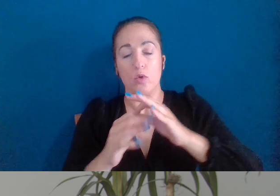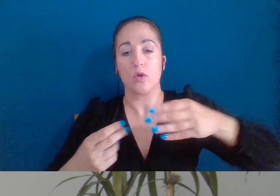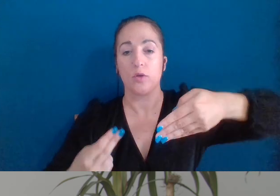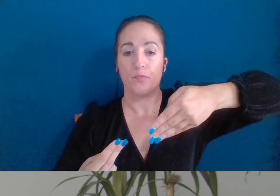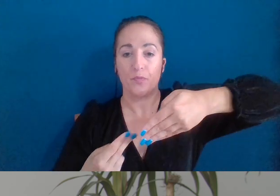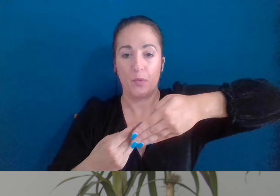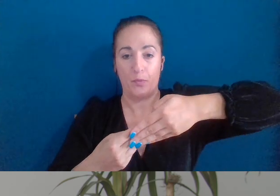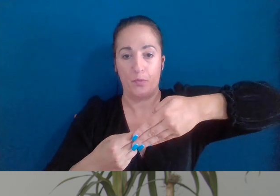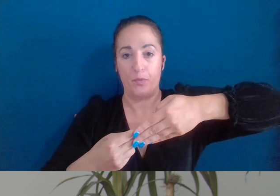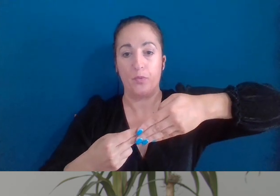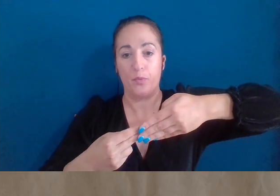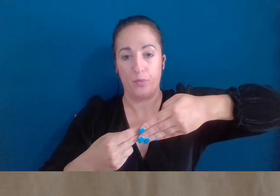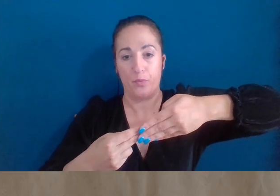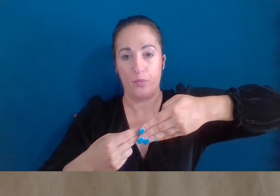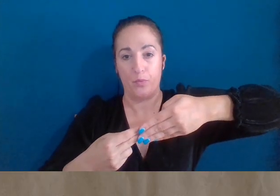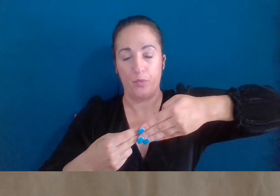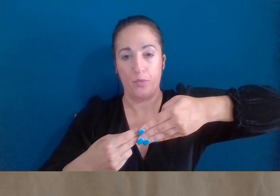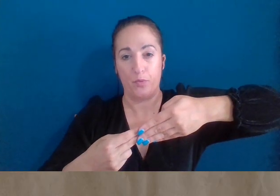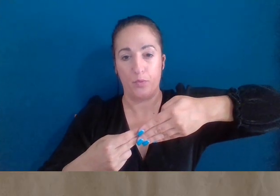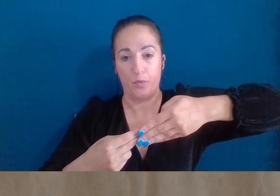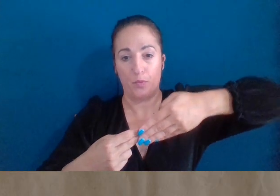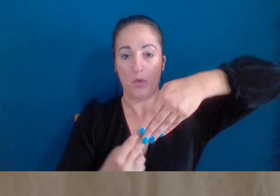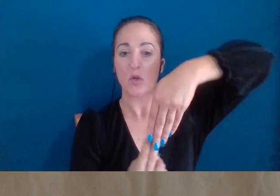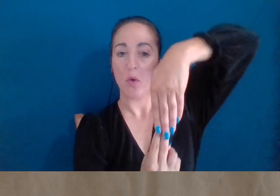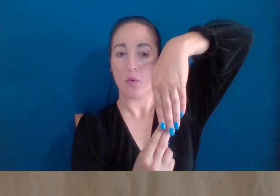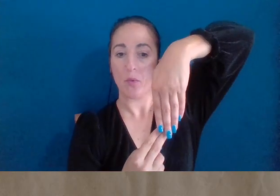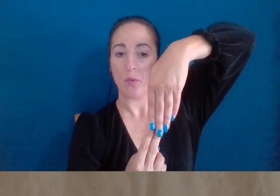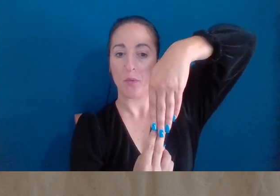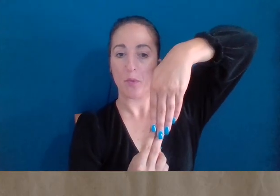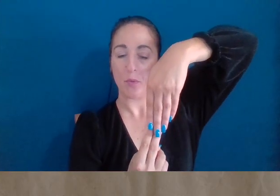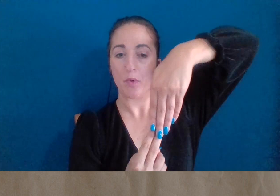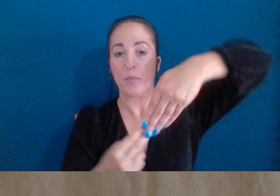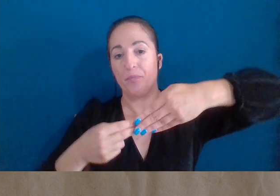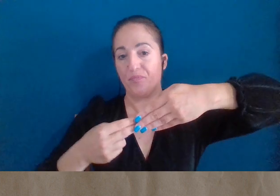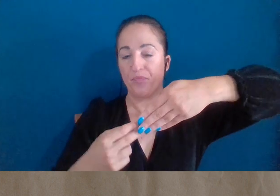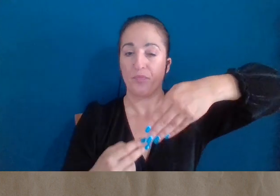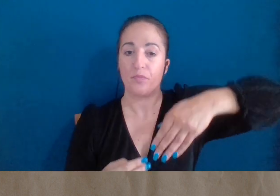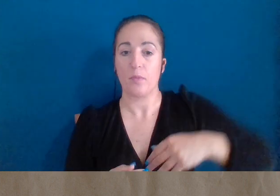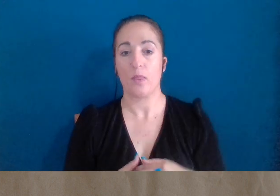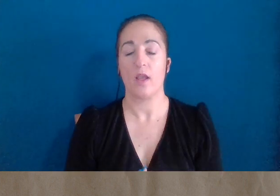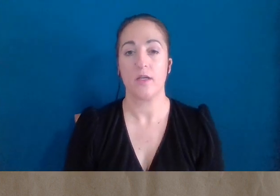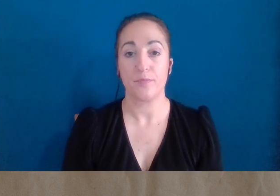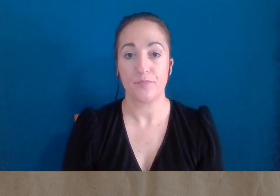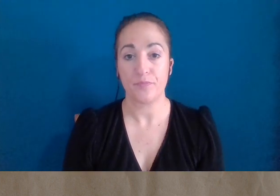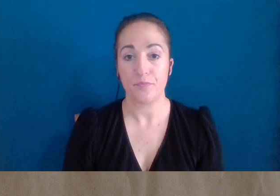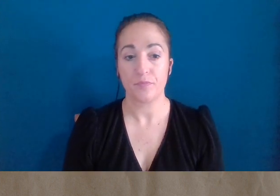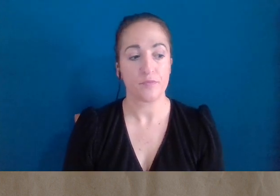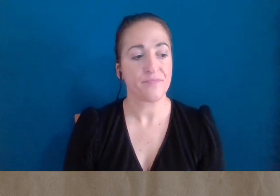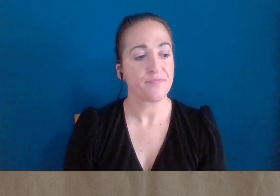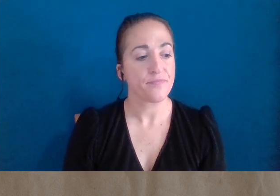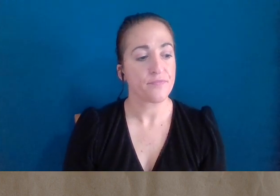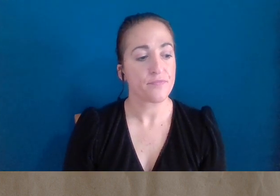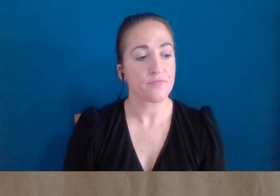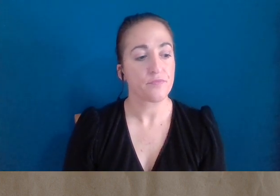middle part of the sandwich. And these arms of the fasteners, I'm going to